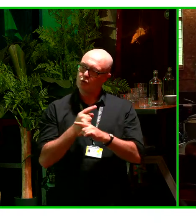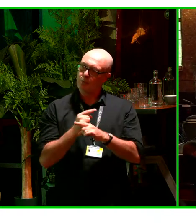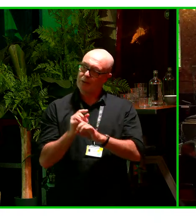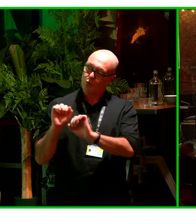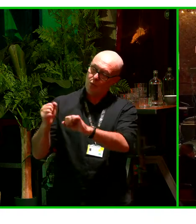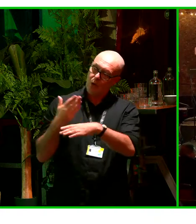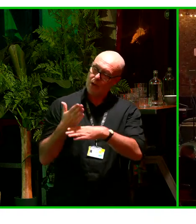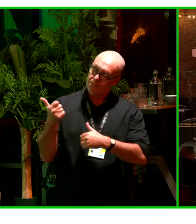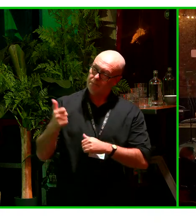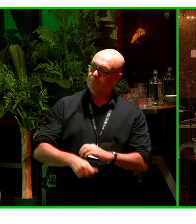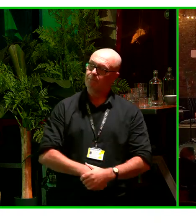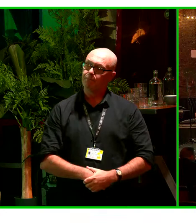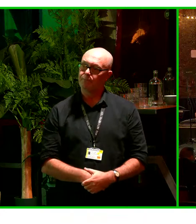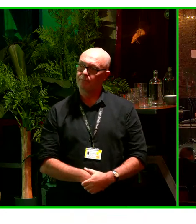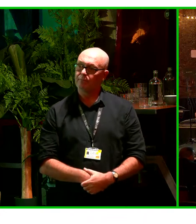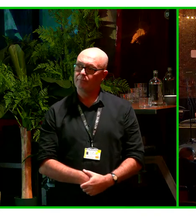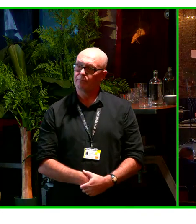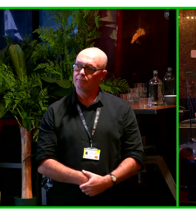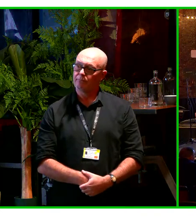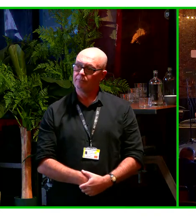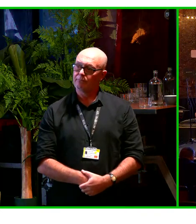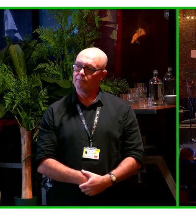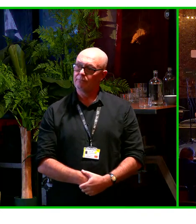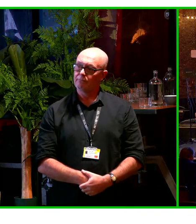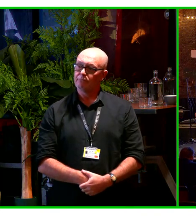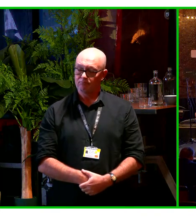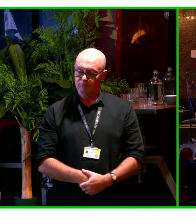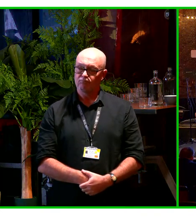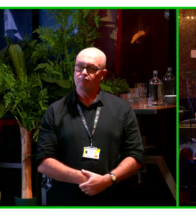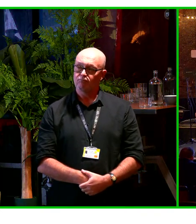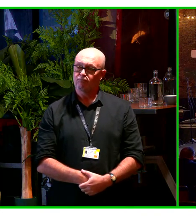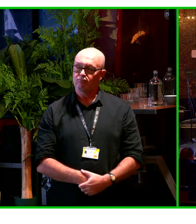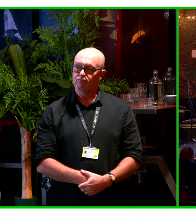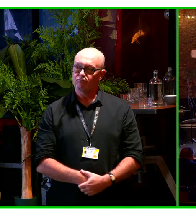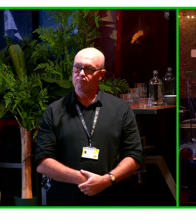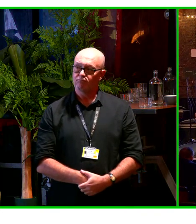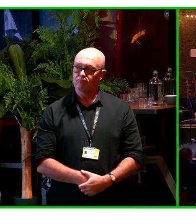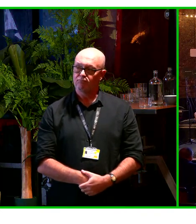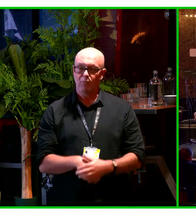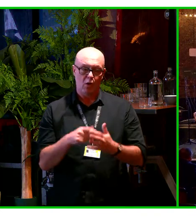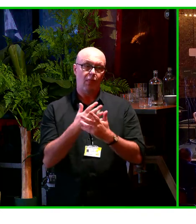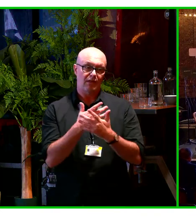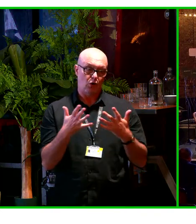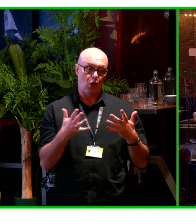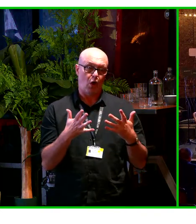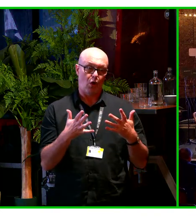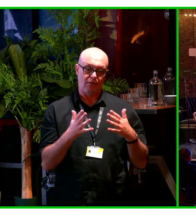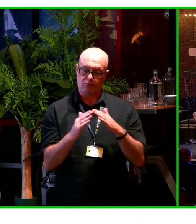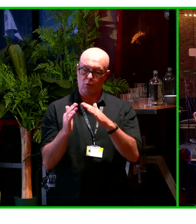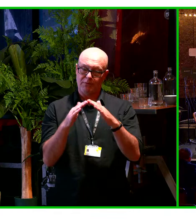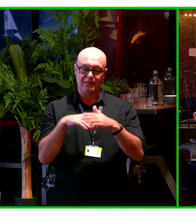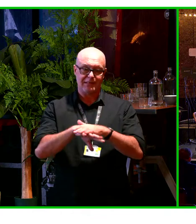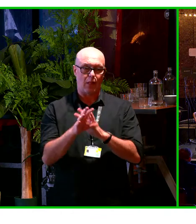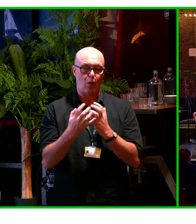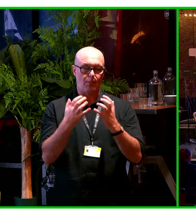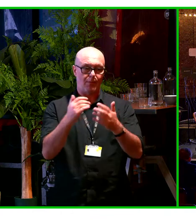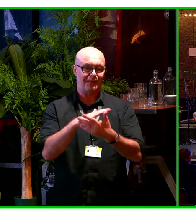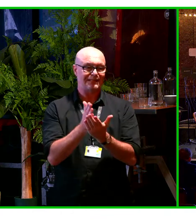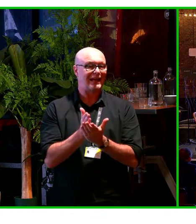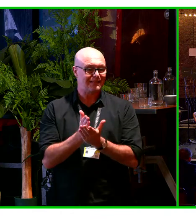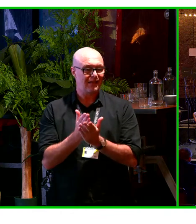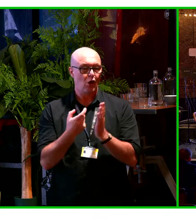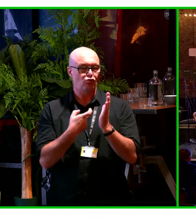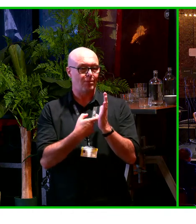sector buildings. Yep. It's fair to say there's a lot of property in the public sector. Robertson partner with local